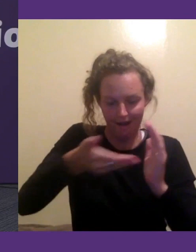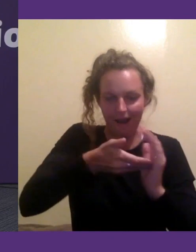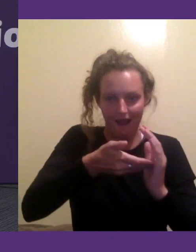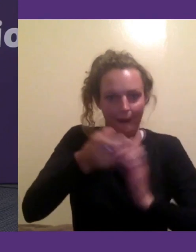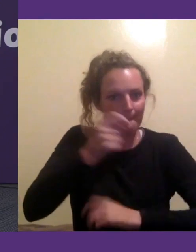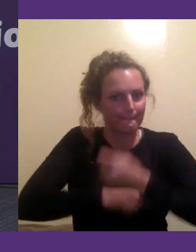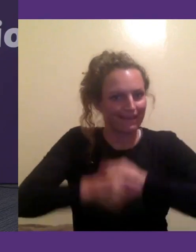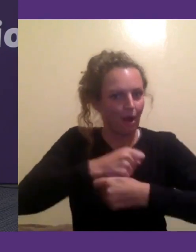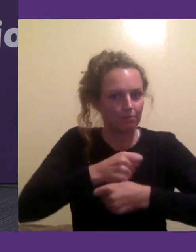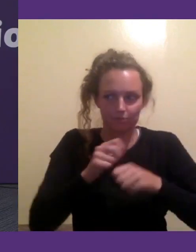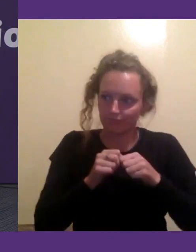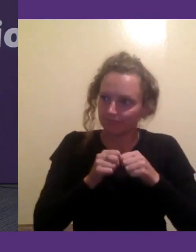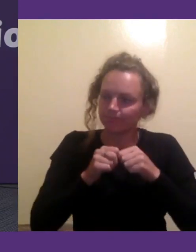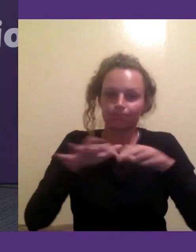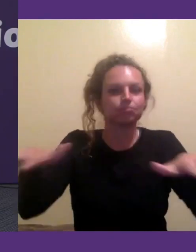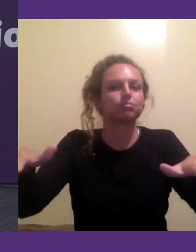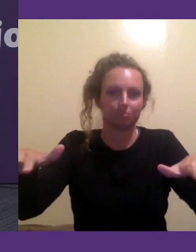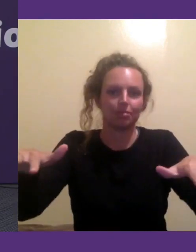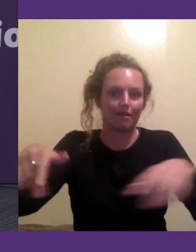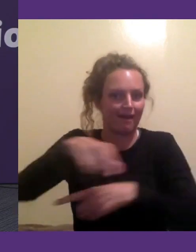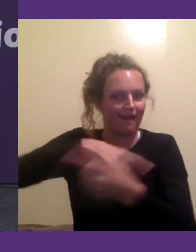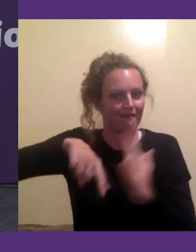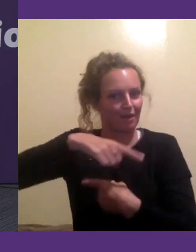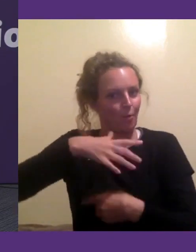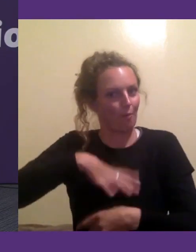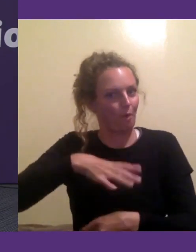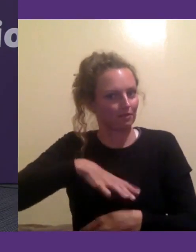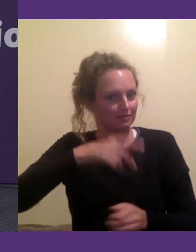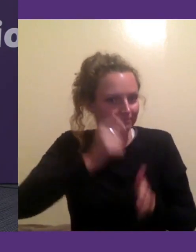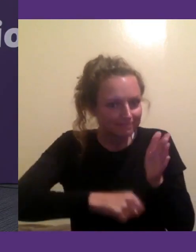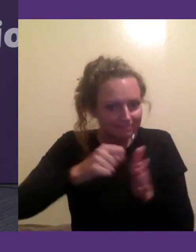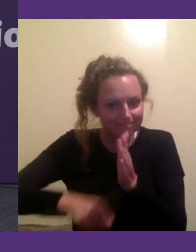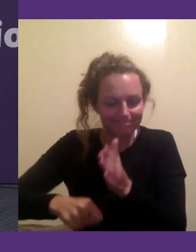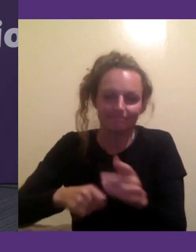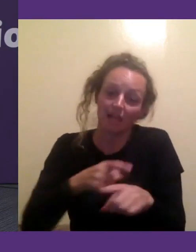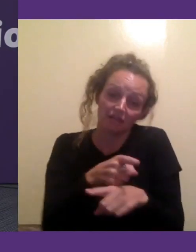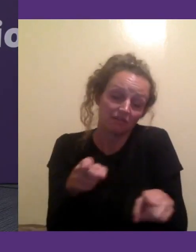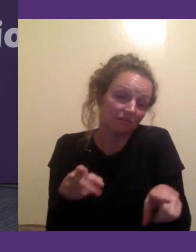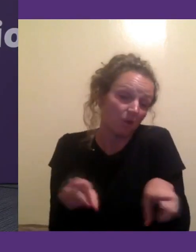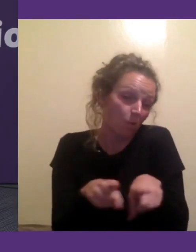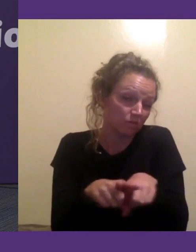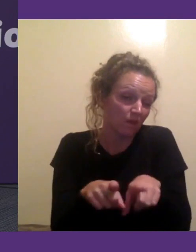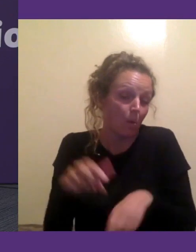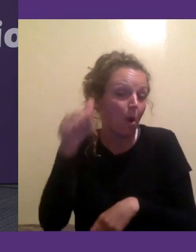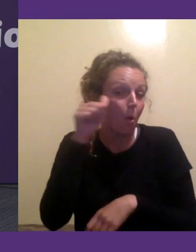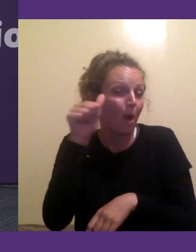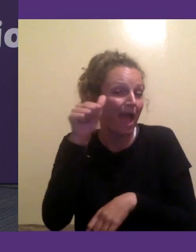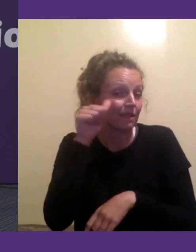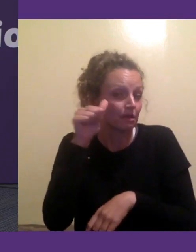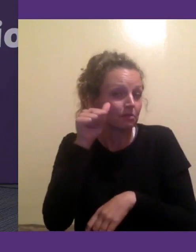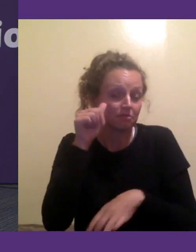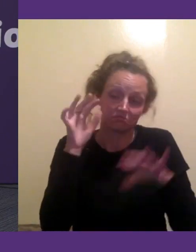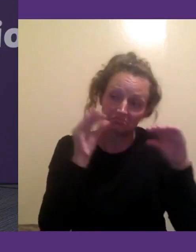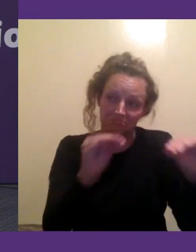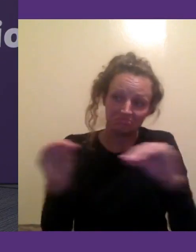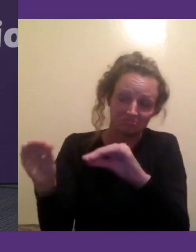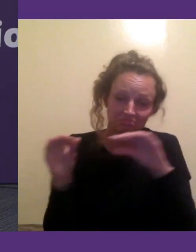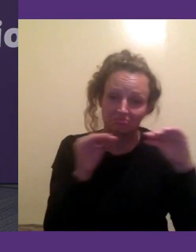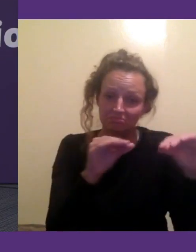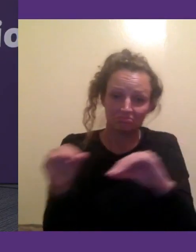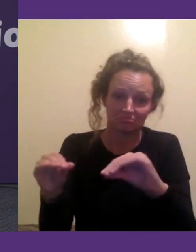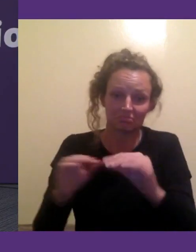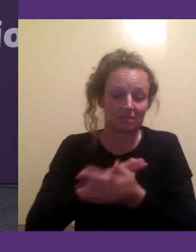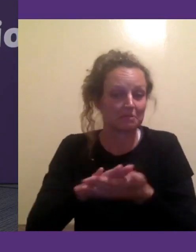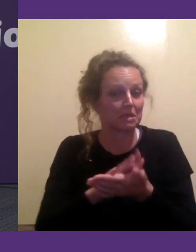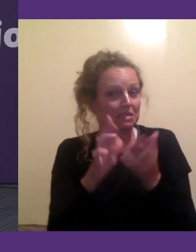becomes the gateway to getting people more aware of what's built into our accessibility settings. And hopefully they find more things that work for them and too. they pass it on as well.